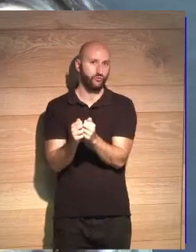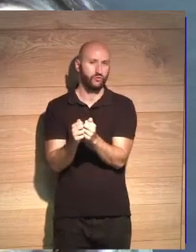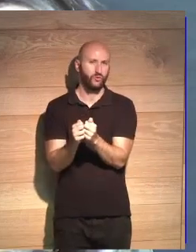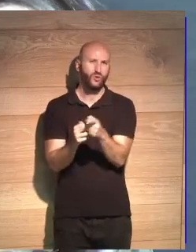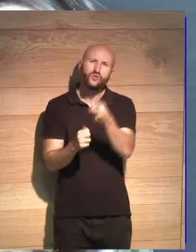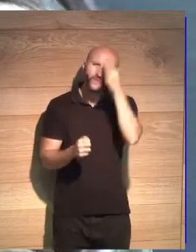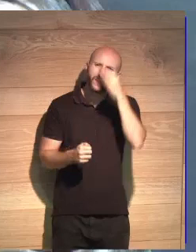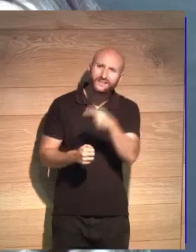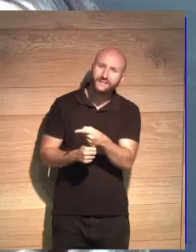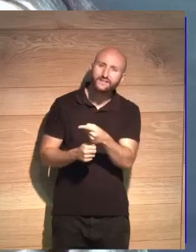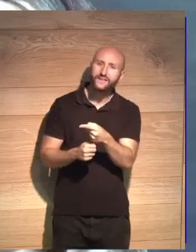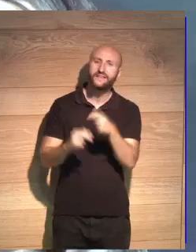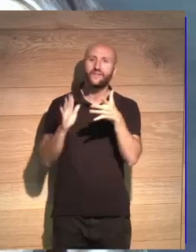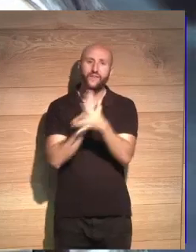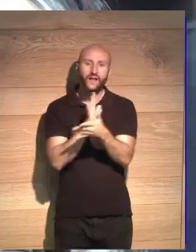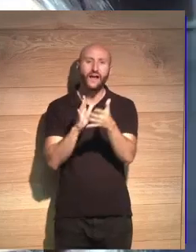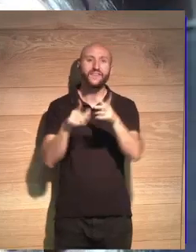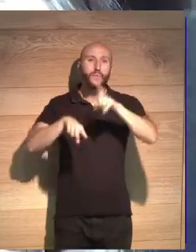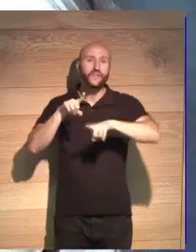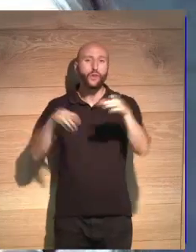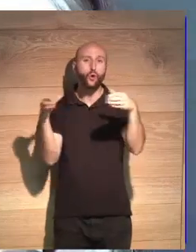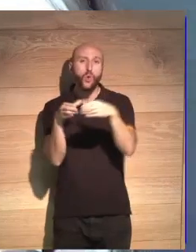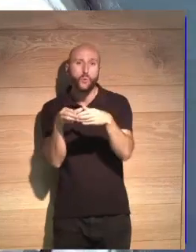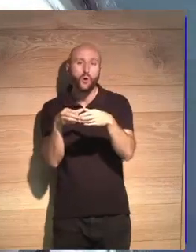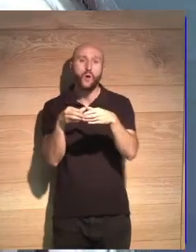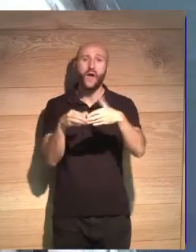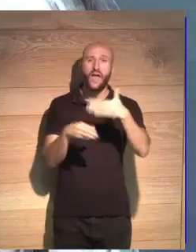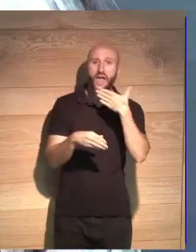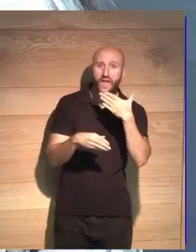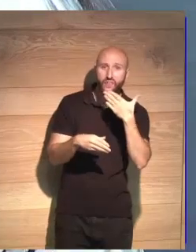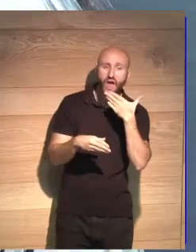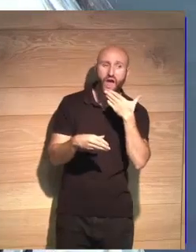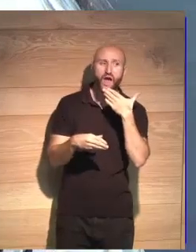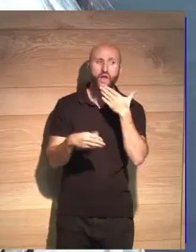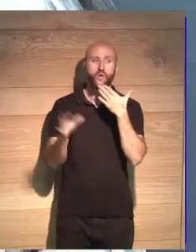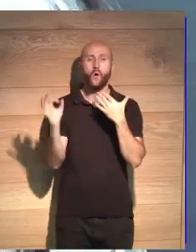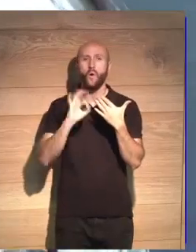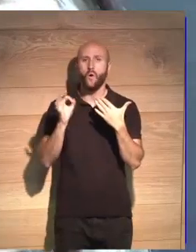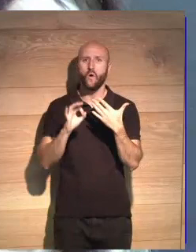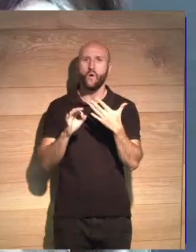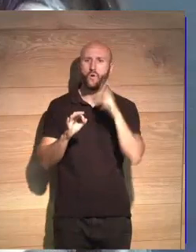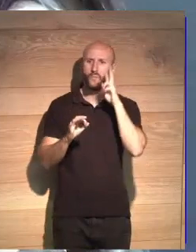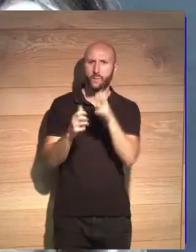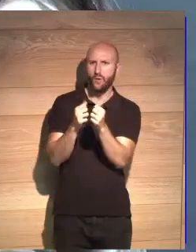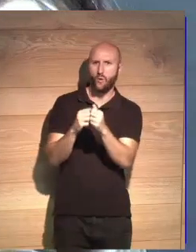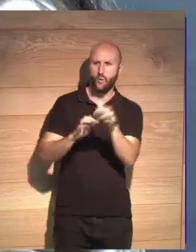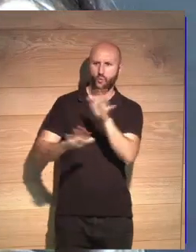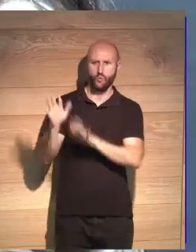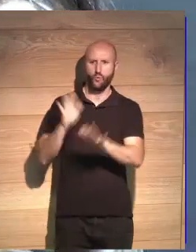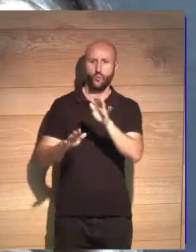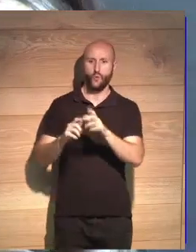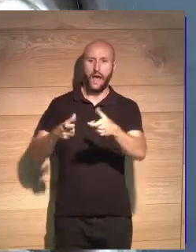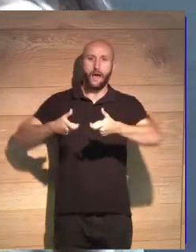stigma on video games. Do you think this is a generational issue, an